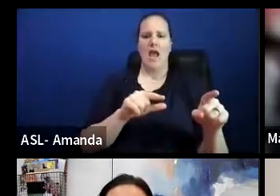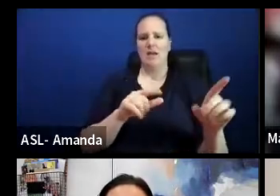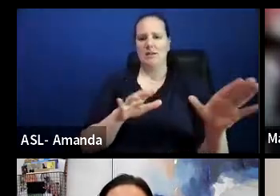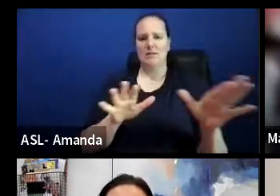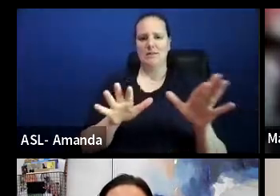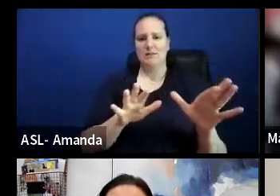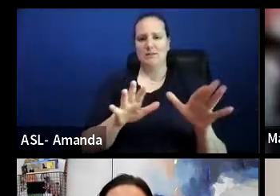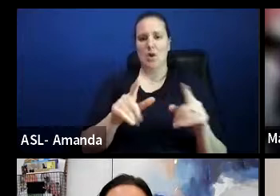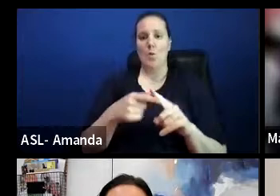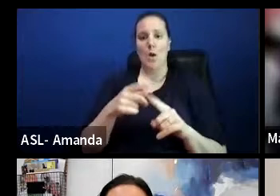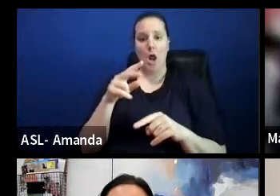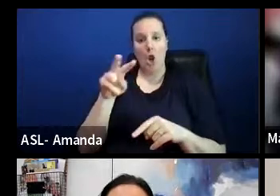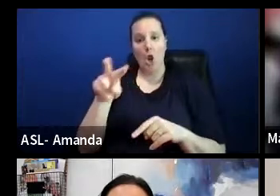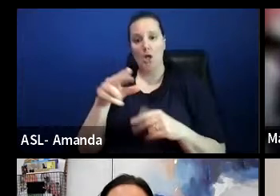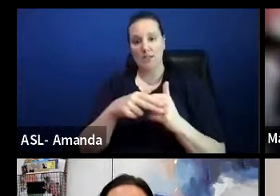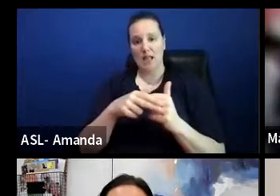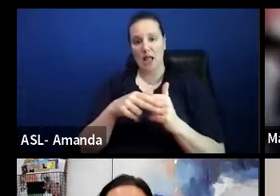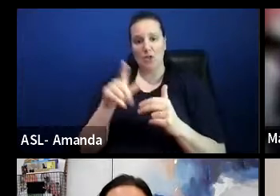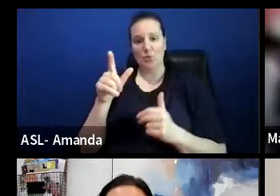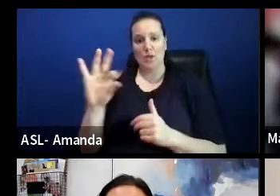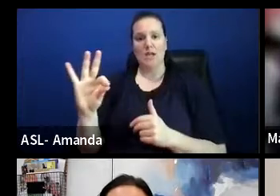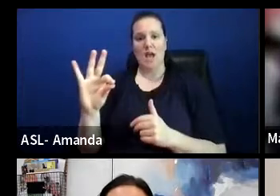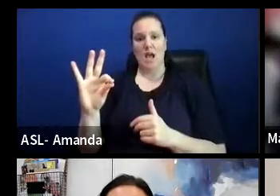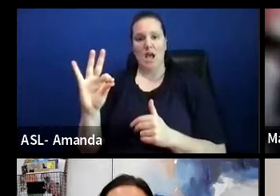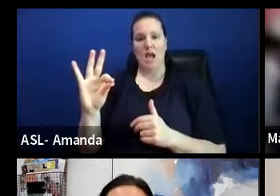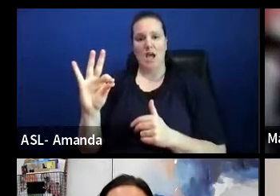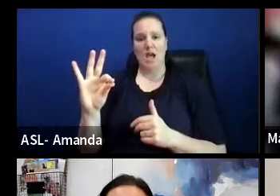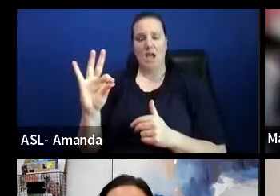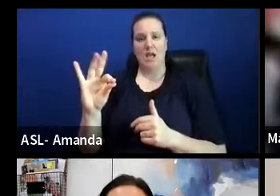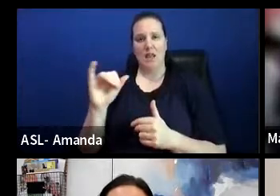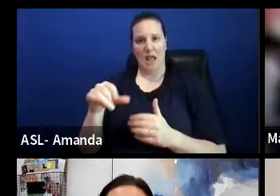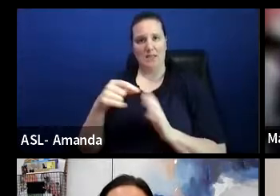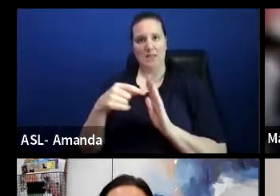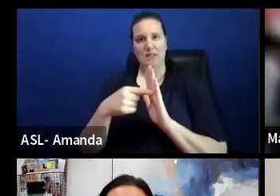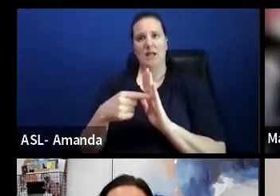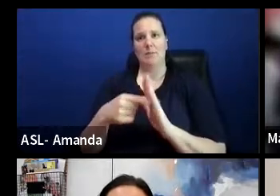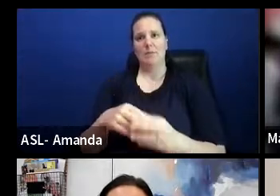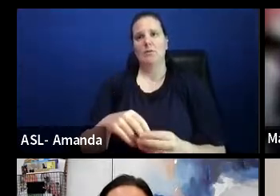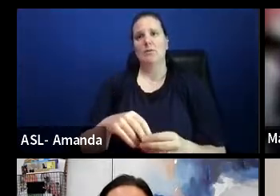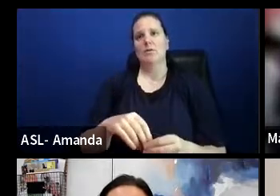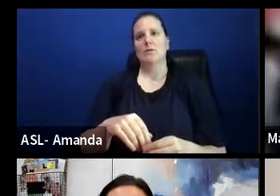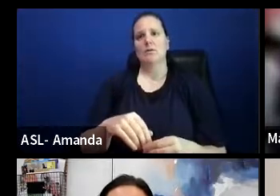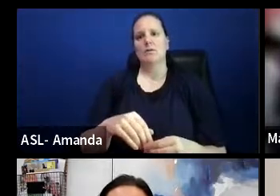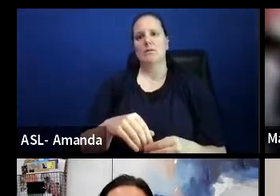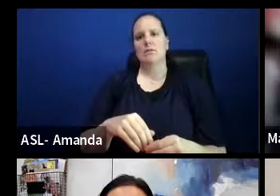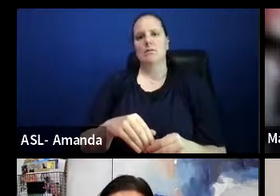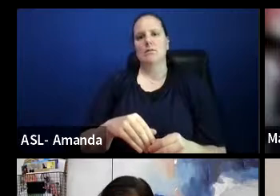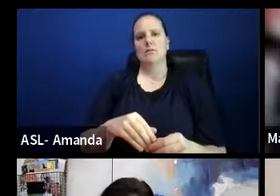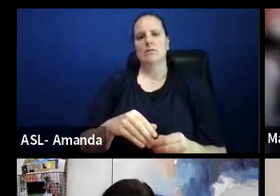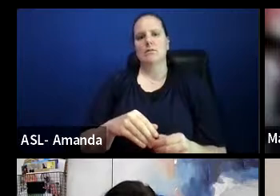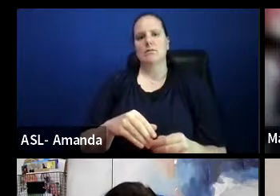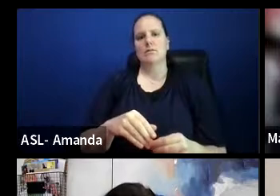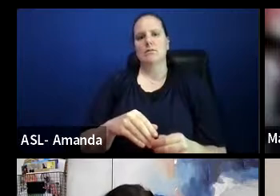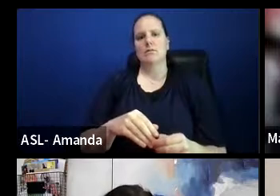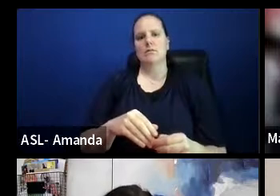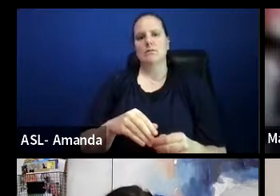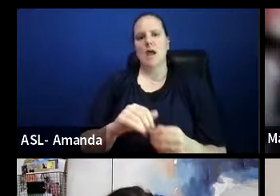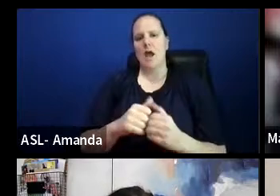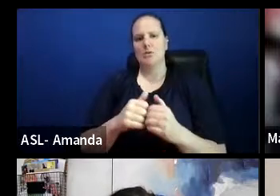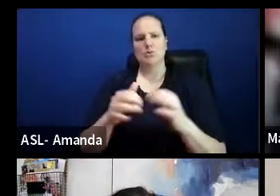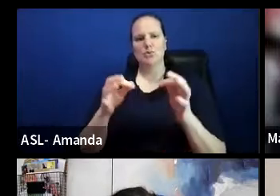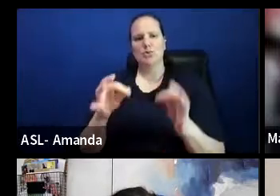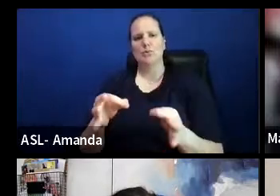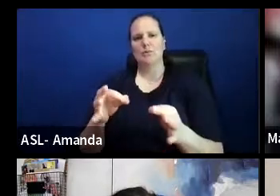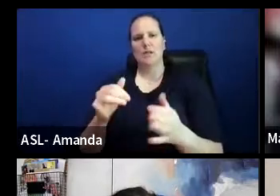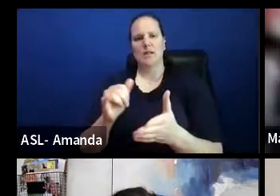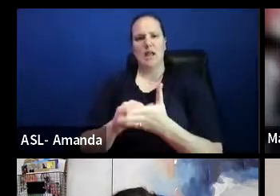like when I look at slide 29, for example, how was the determination made who